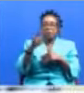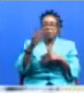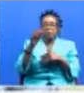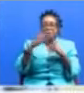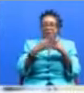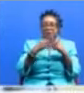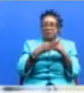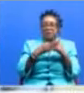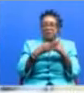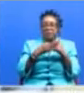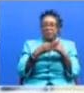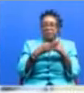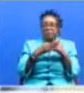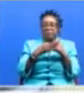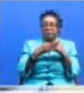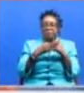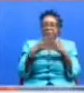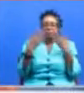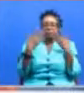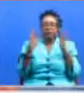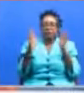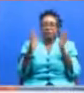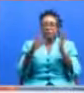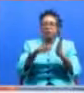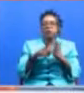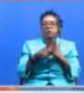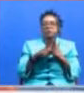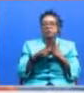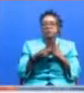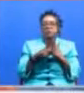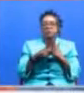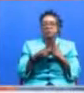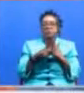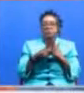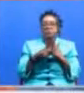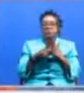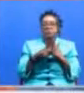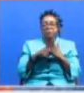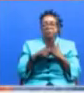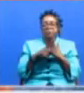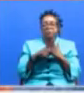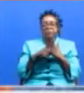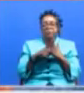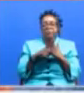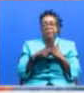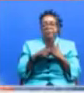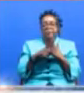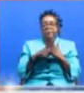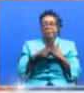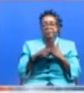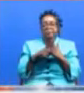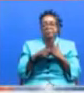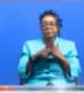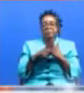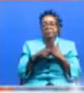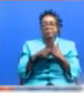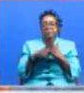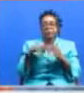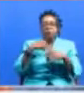somewhere there. Ndio nilimaliza loan. This team here, how ndio mta make sure